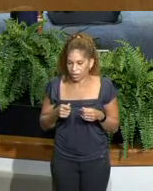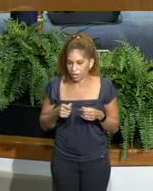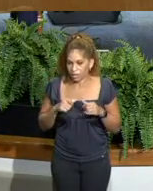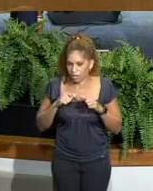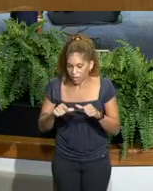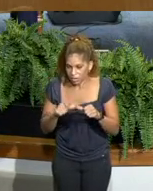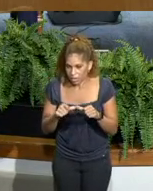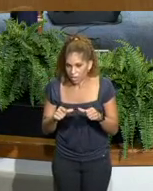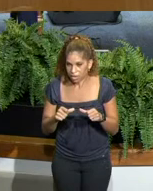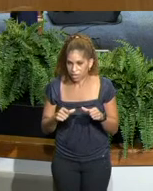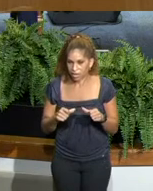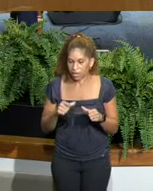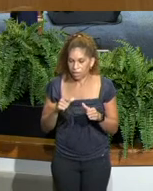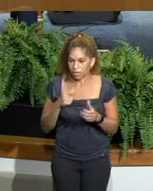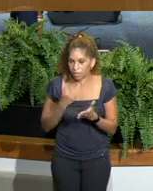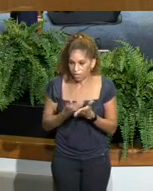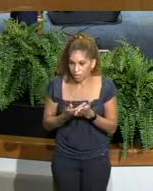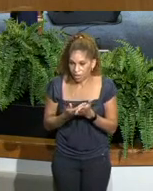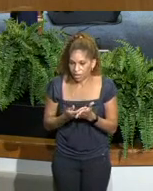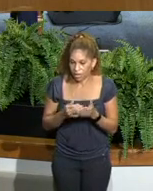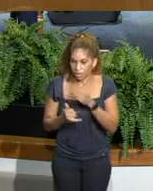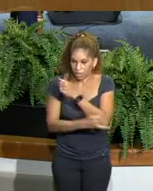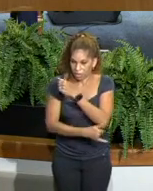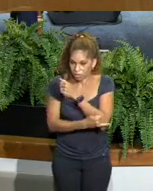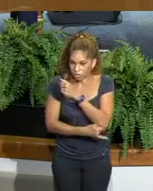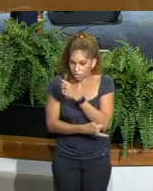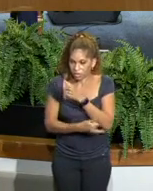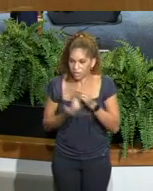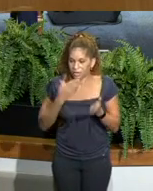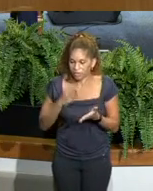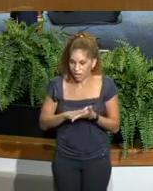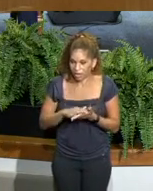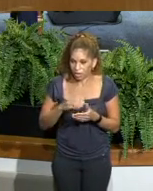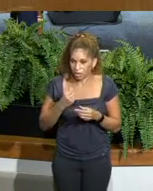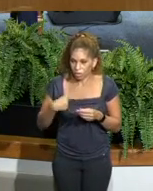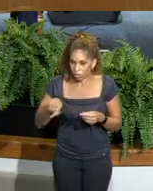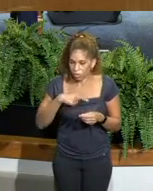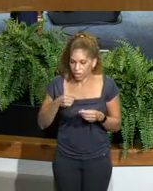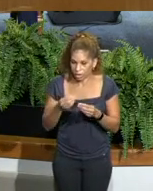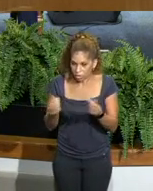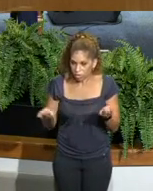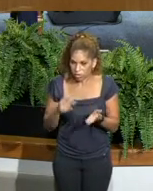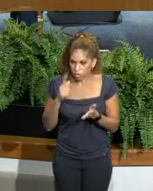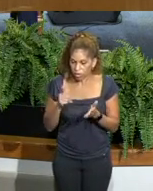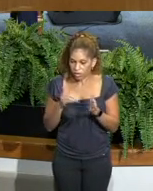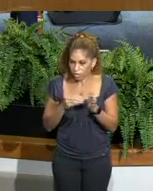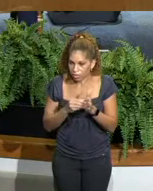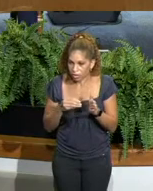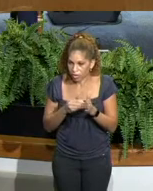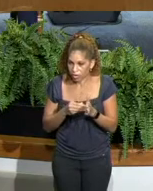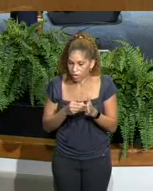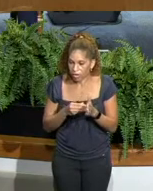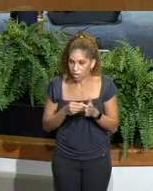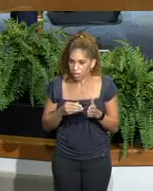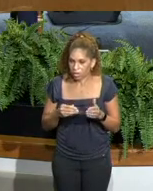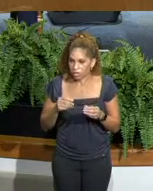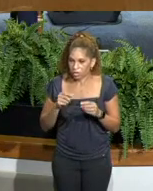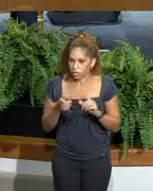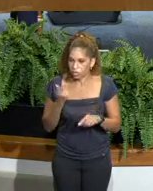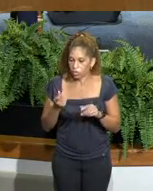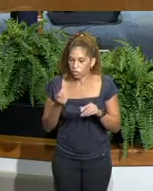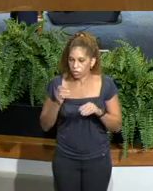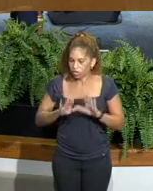unequal economy is atrocious. We lose $1 trillion to child poverty every